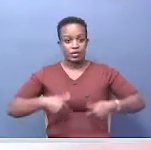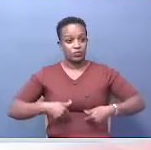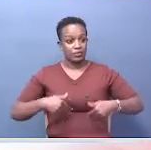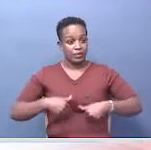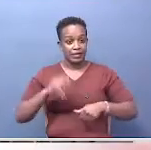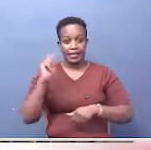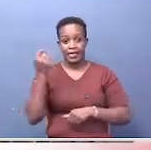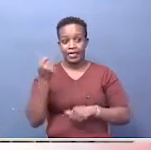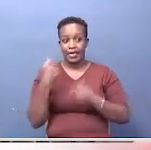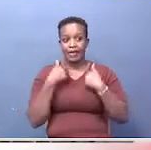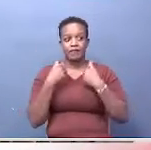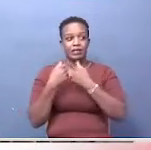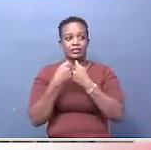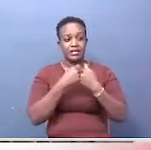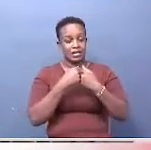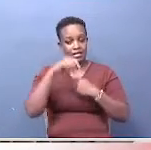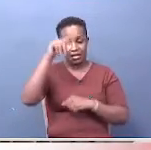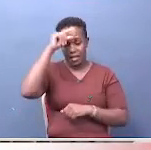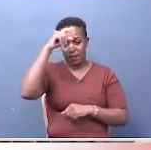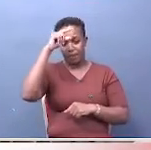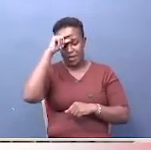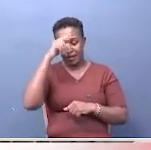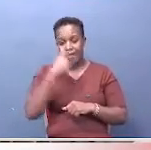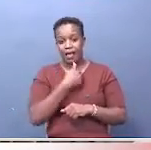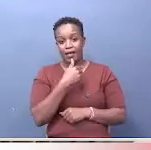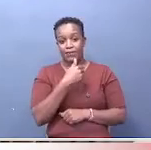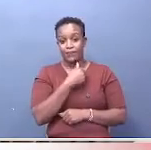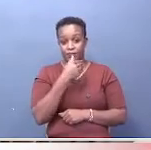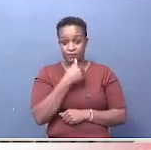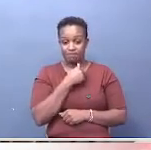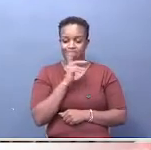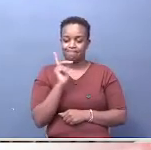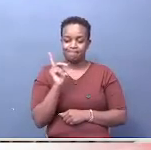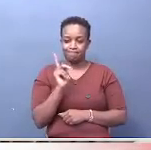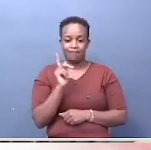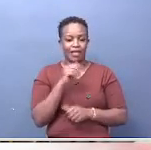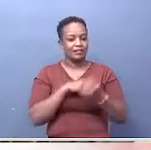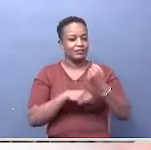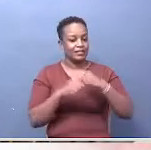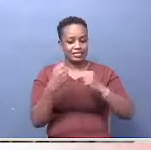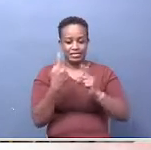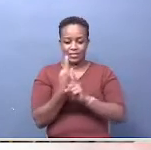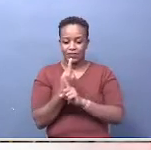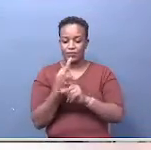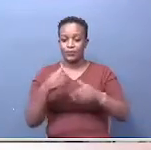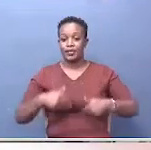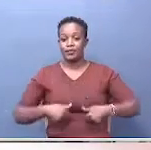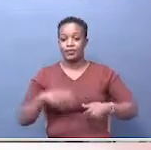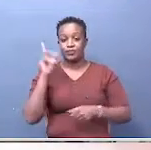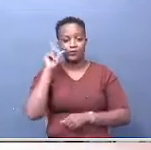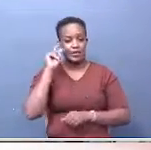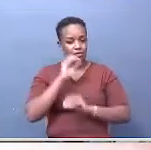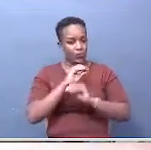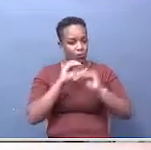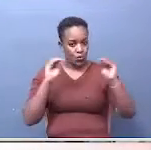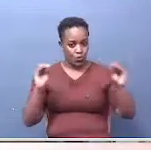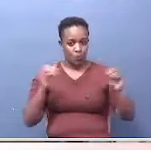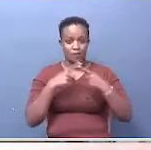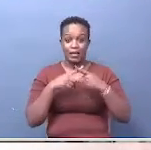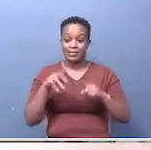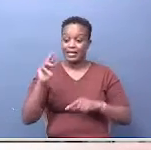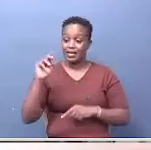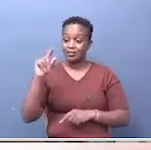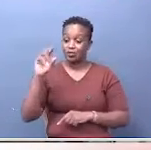still a challenge the government is still grappling with. The scenario is not different for the youth at the coast region. However, a